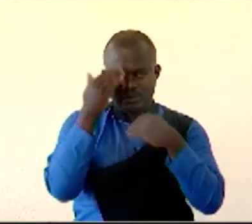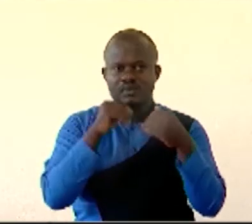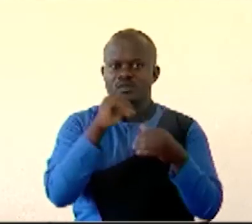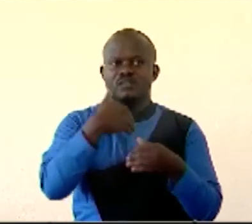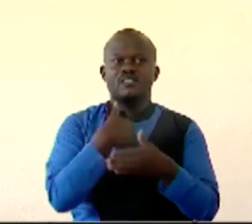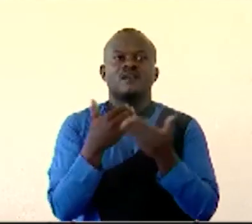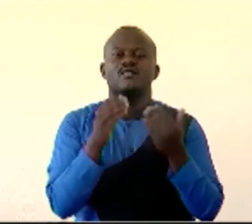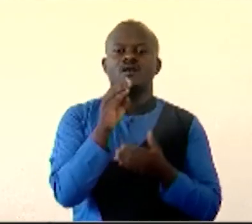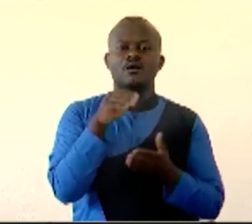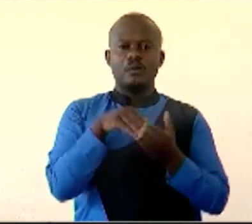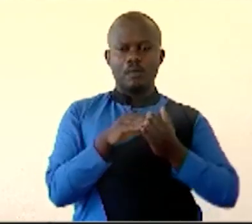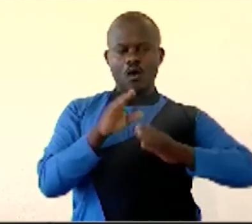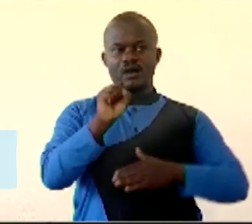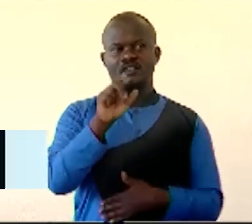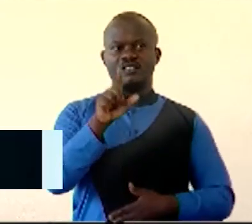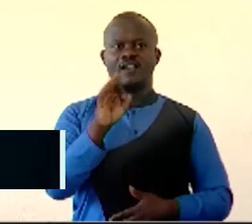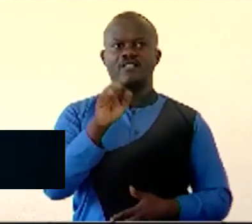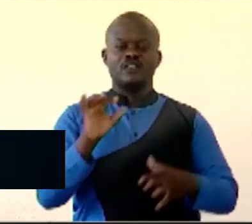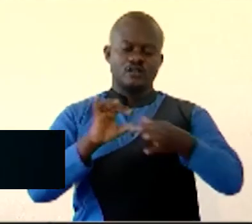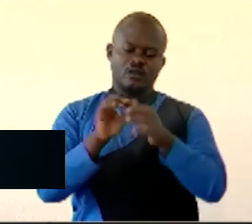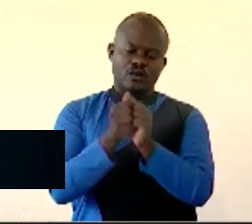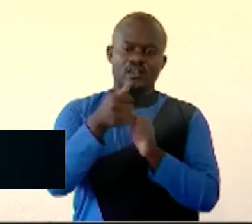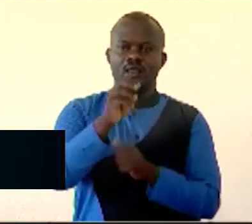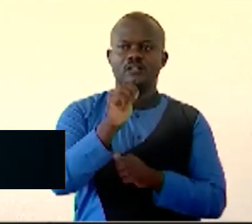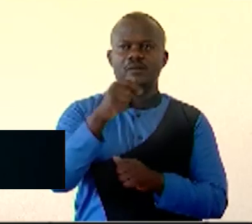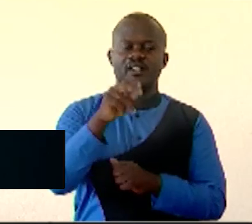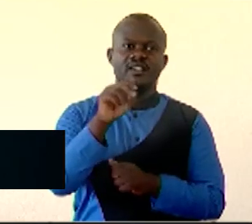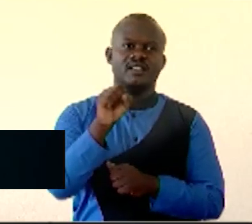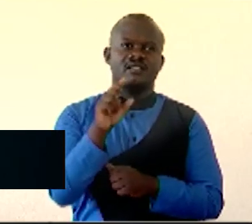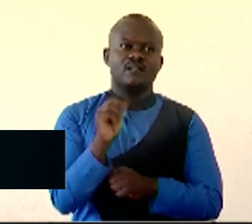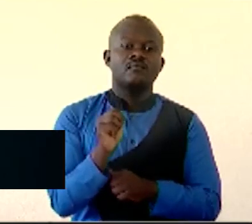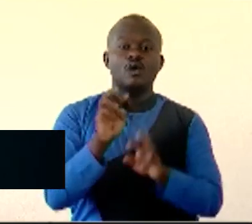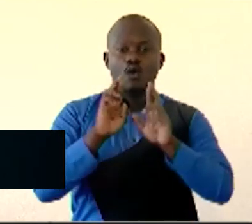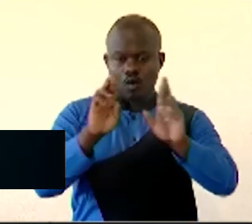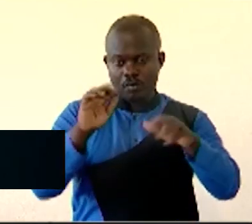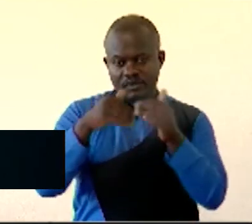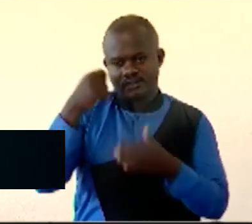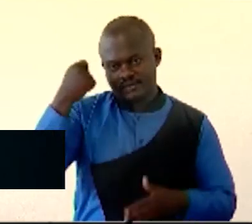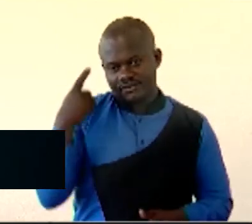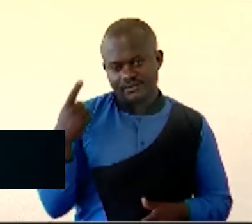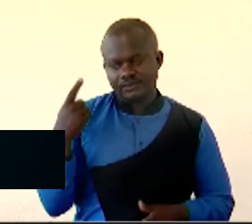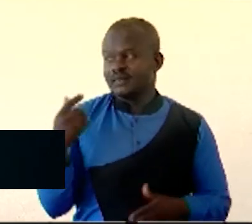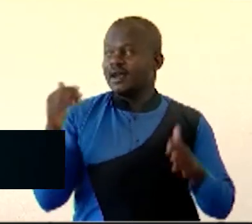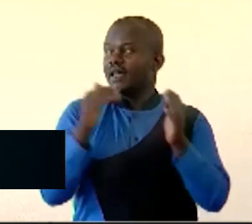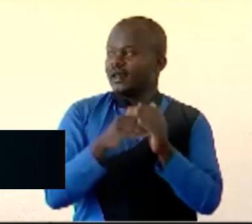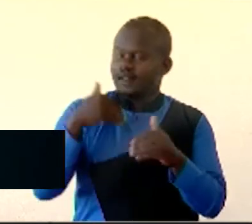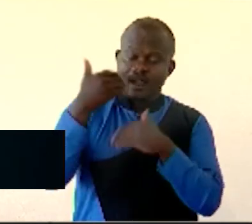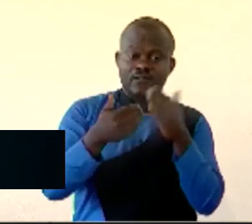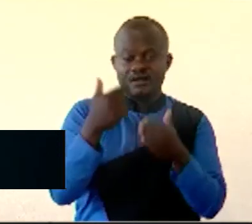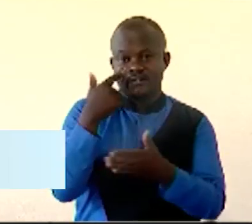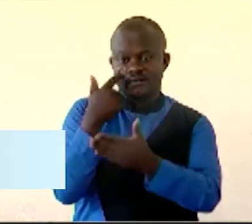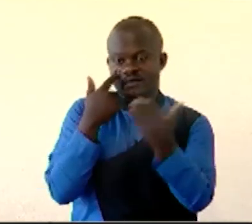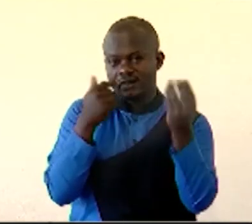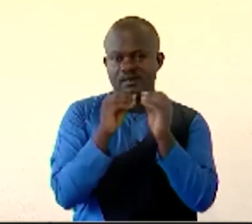have more sulfur to combine with that magnesium. I hope that is very clear. And after finding the